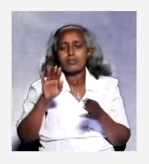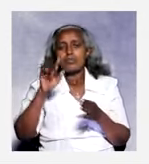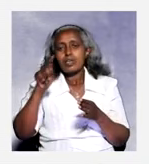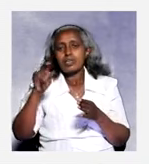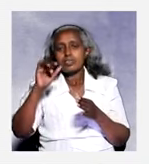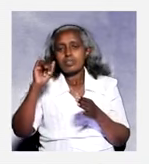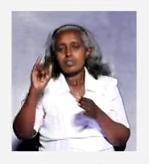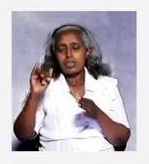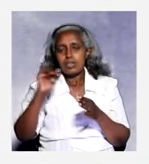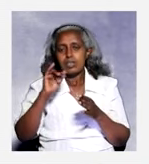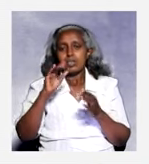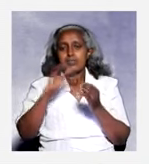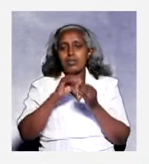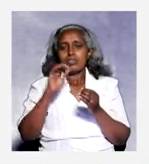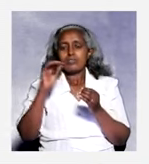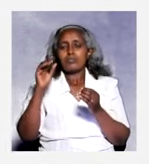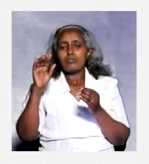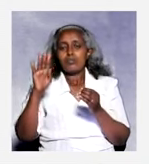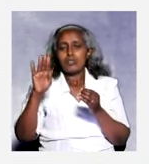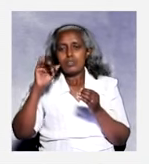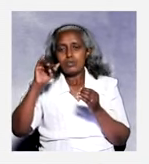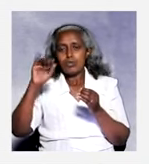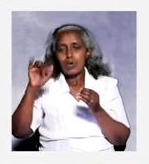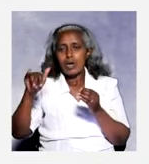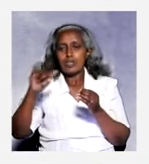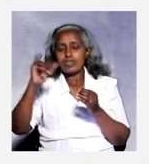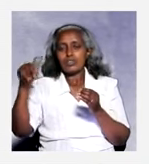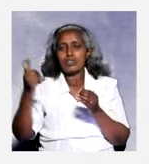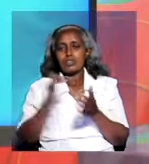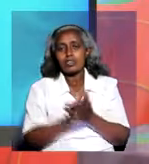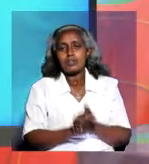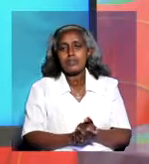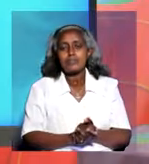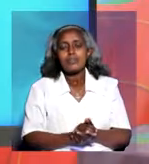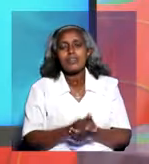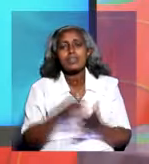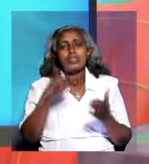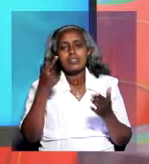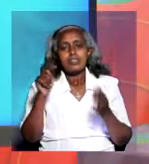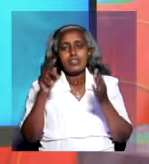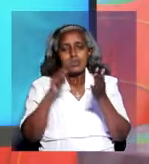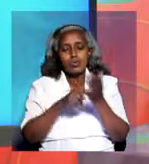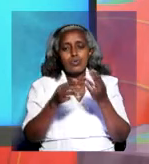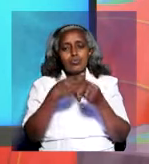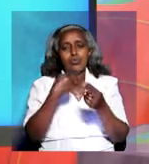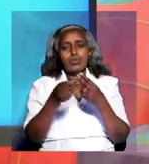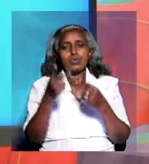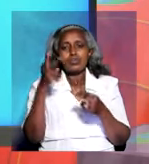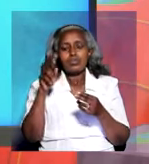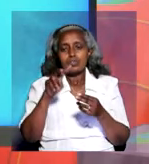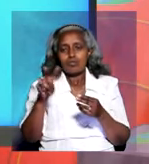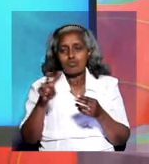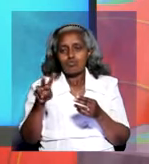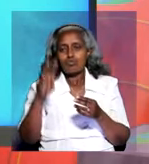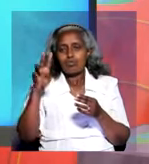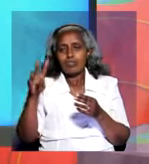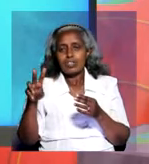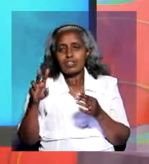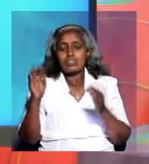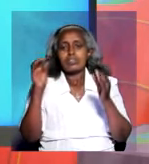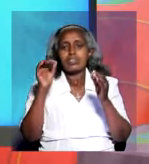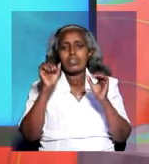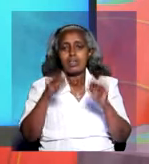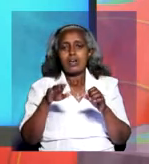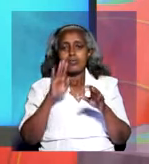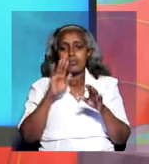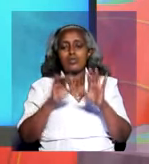BX in the I plus BY in the J. Then the dot product of these two vectors can be